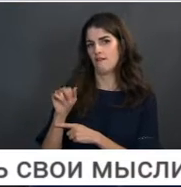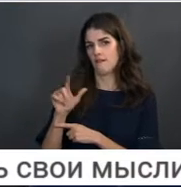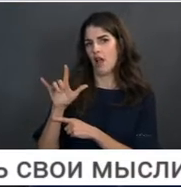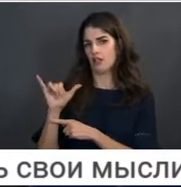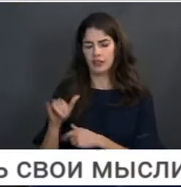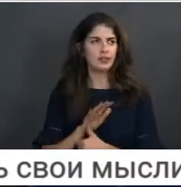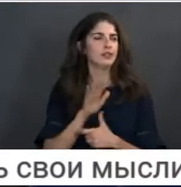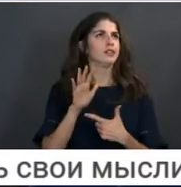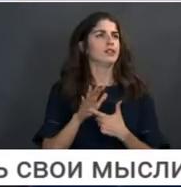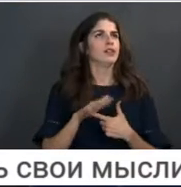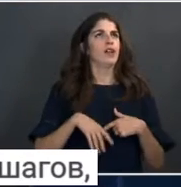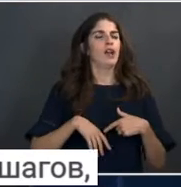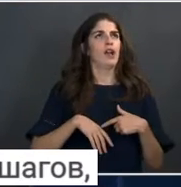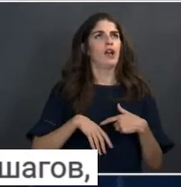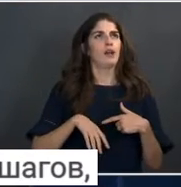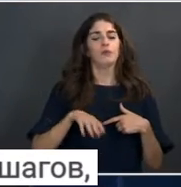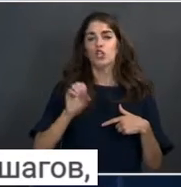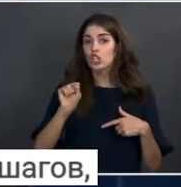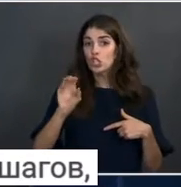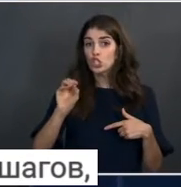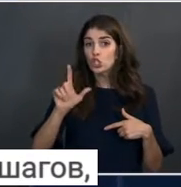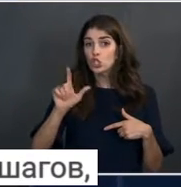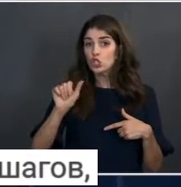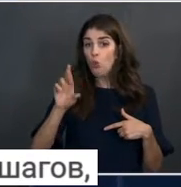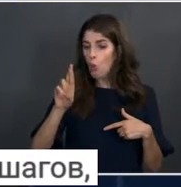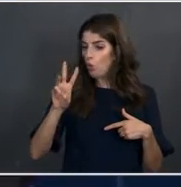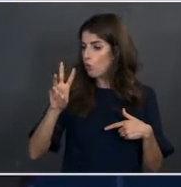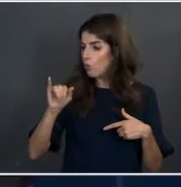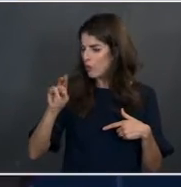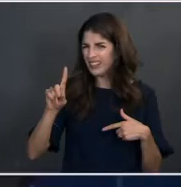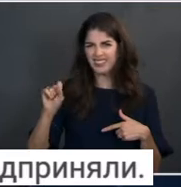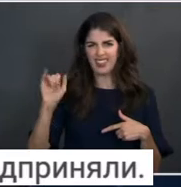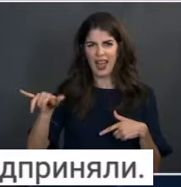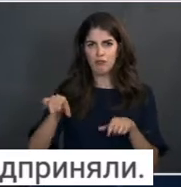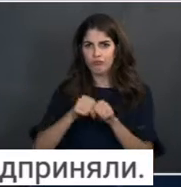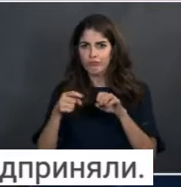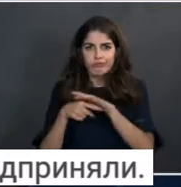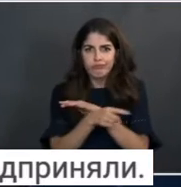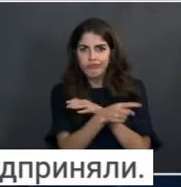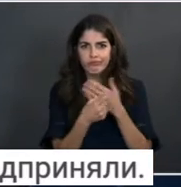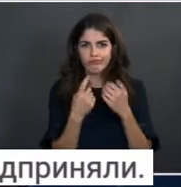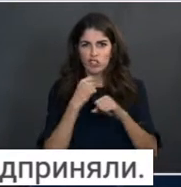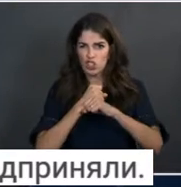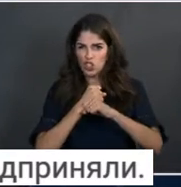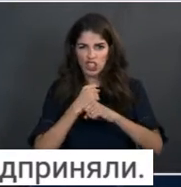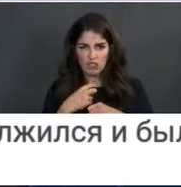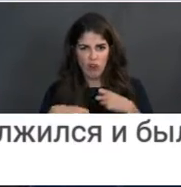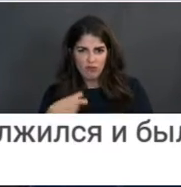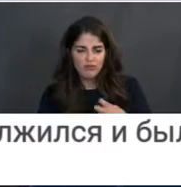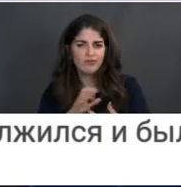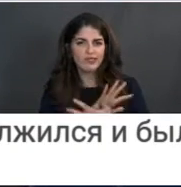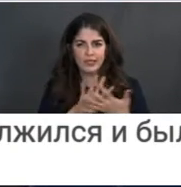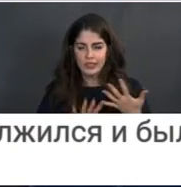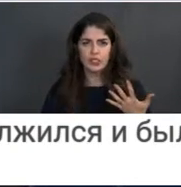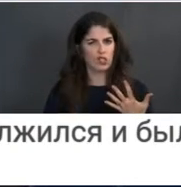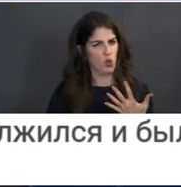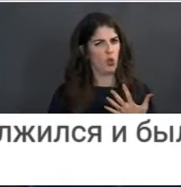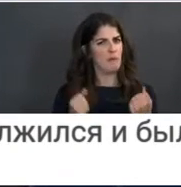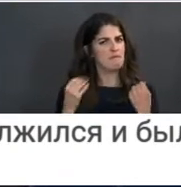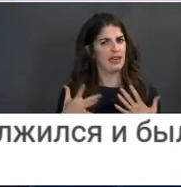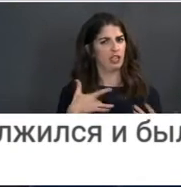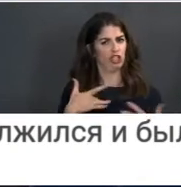kind of losing my thought here, but it includes a number of steps, a number of concerning actions they've taken. We want that review